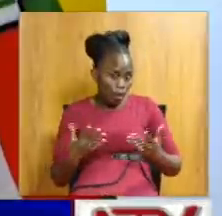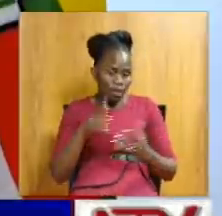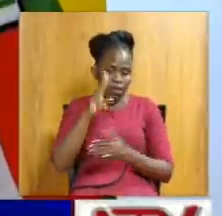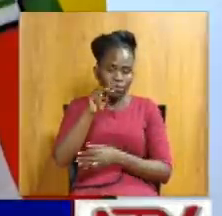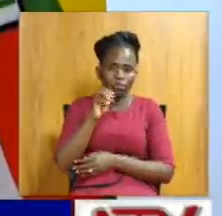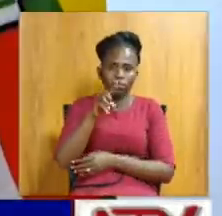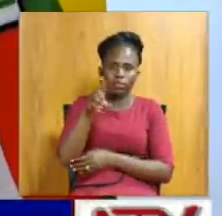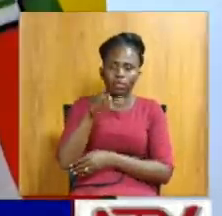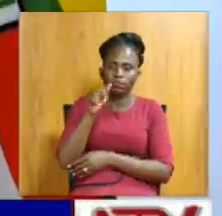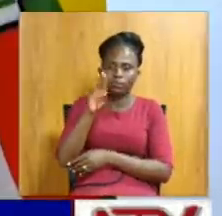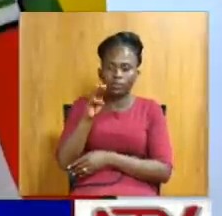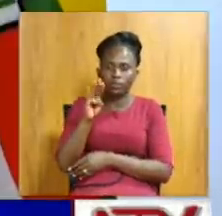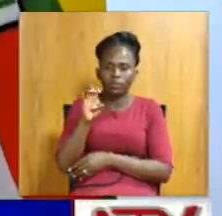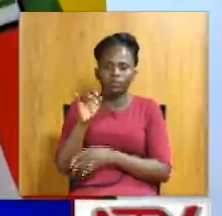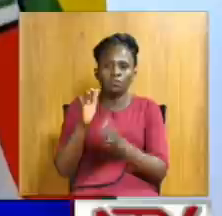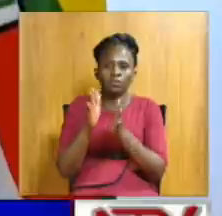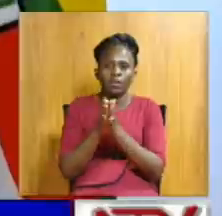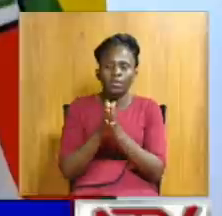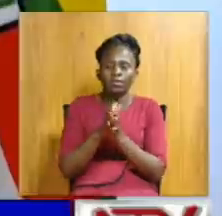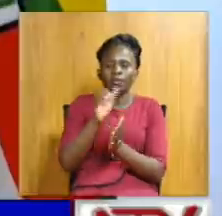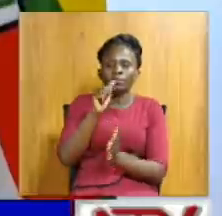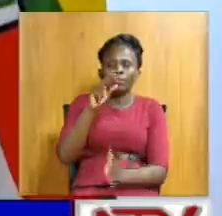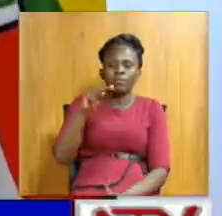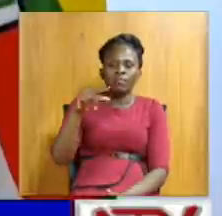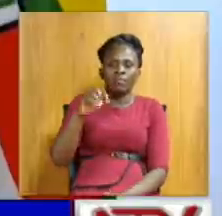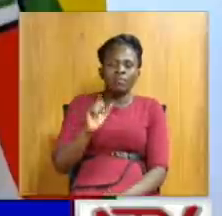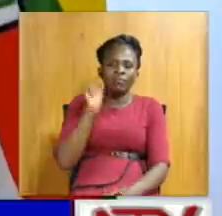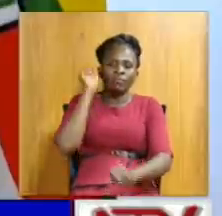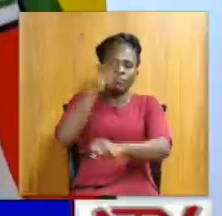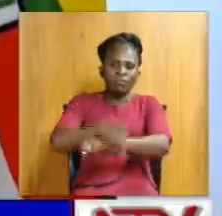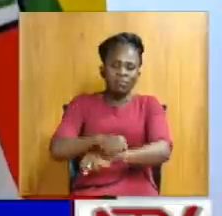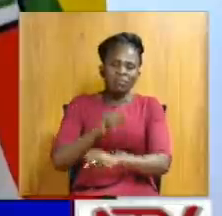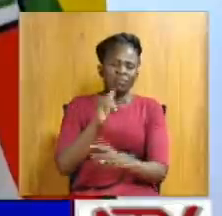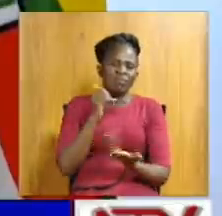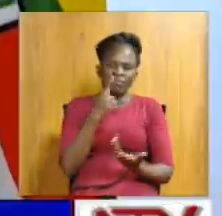and Guinea-Bissau defeated the Portuguese imperialists.